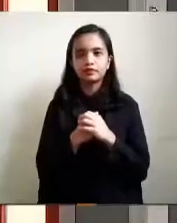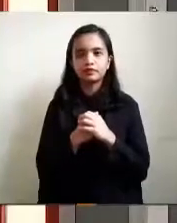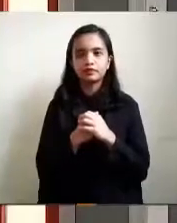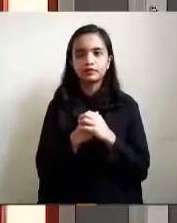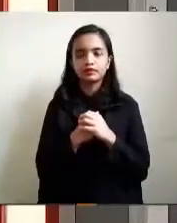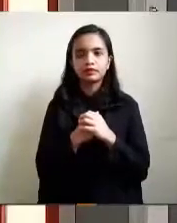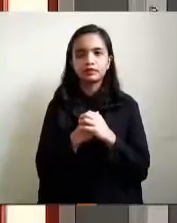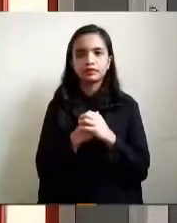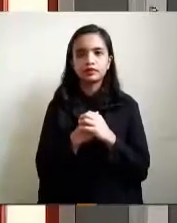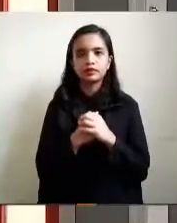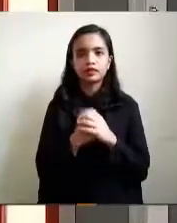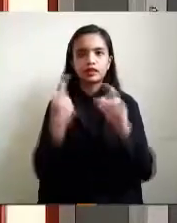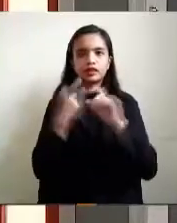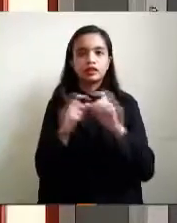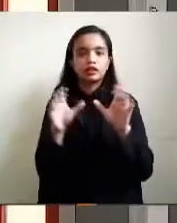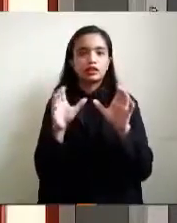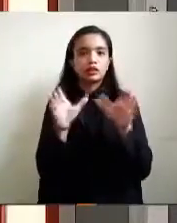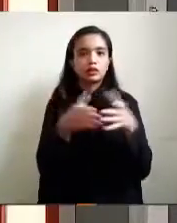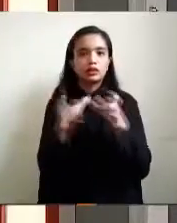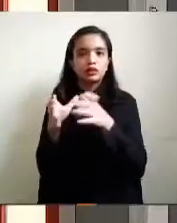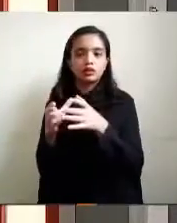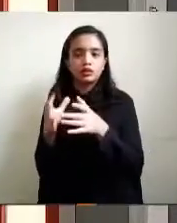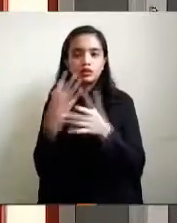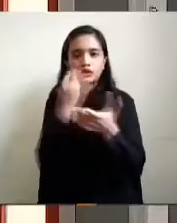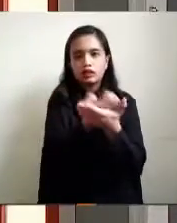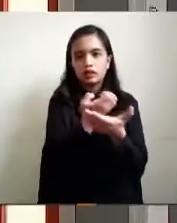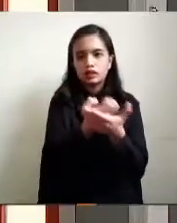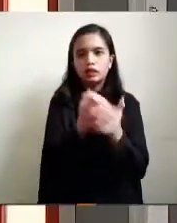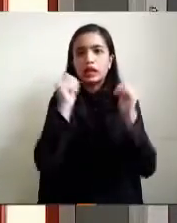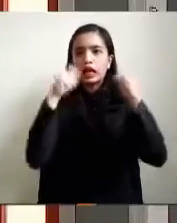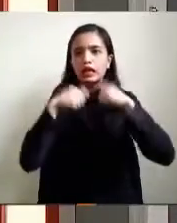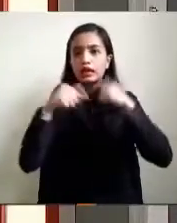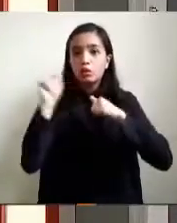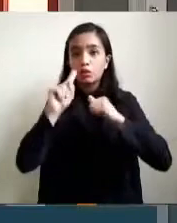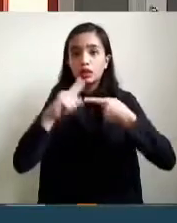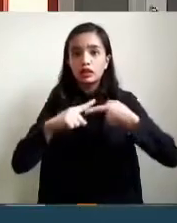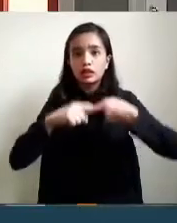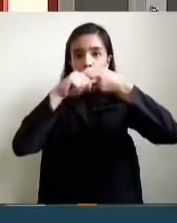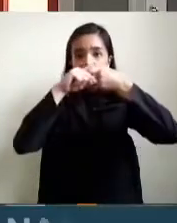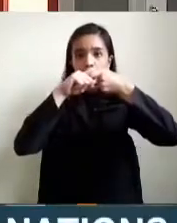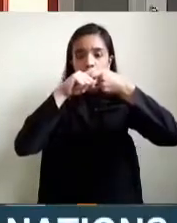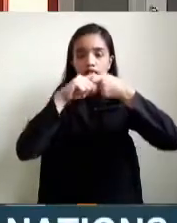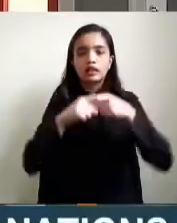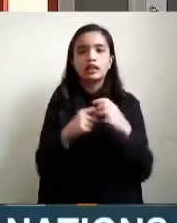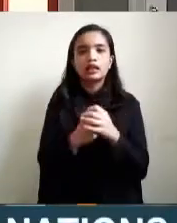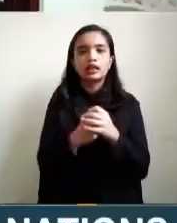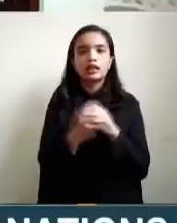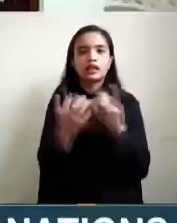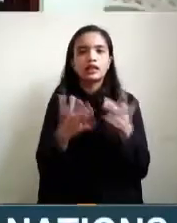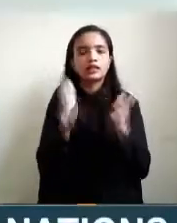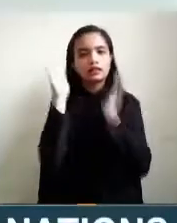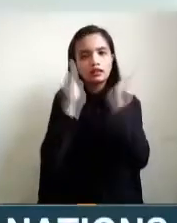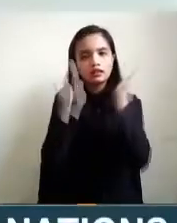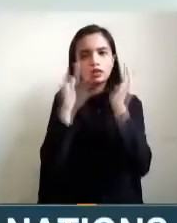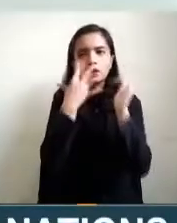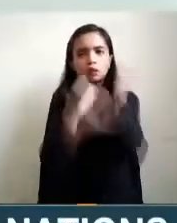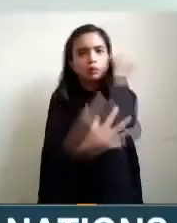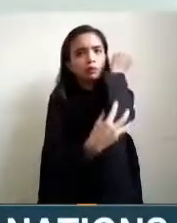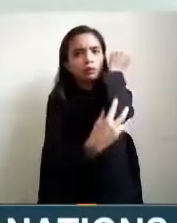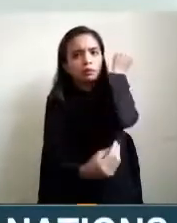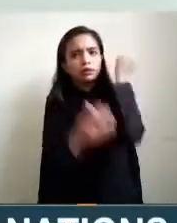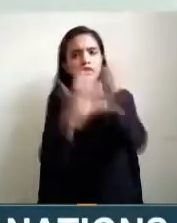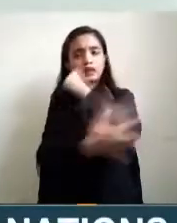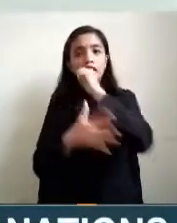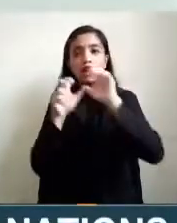Finance officials from the group of 20 major economies agreed to suspend debt service payments for the world's poorest countries. That will help them deal